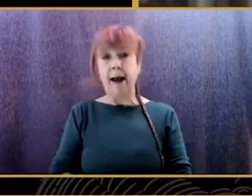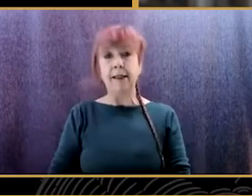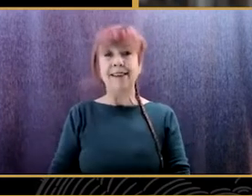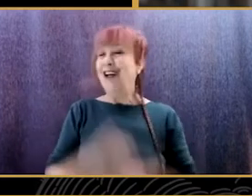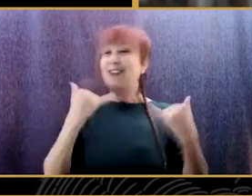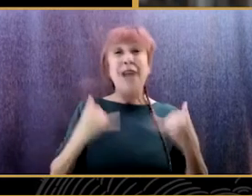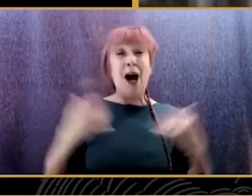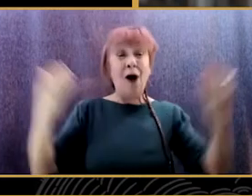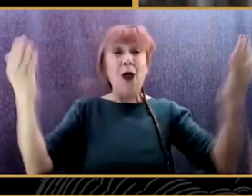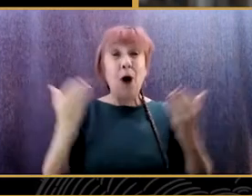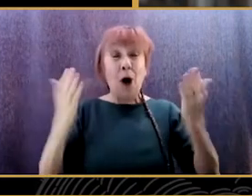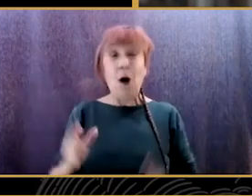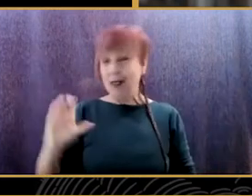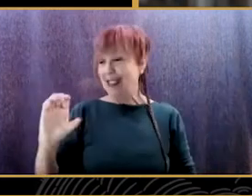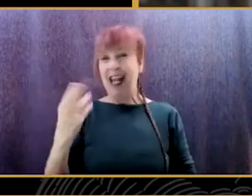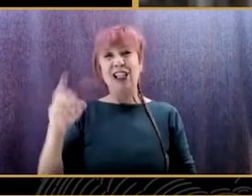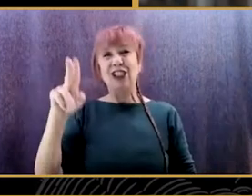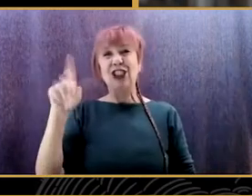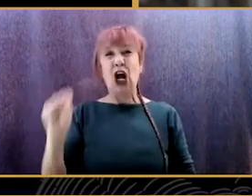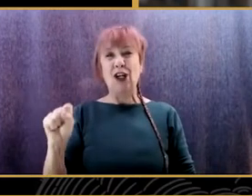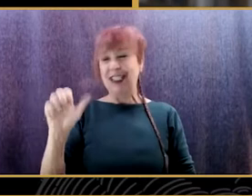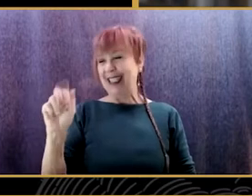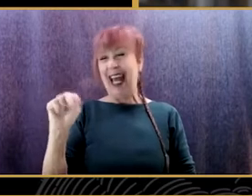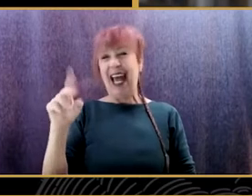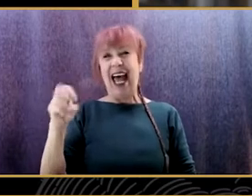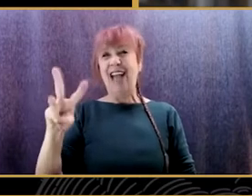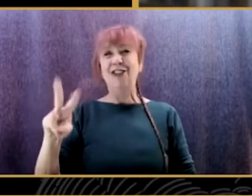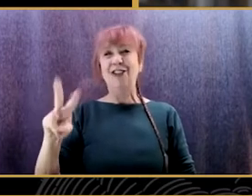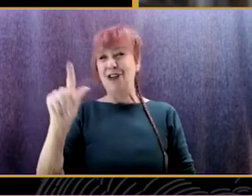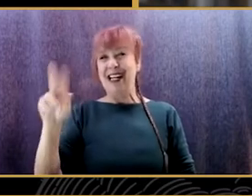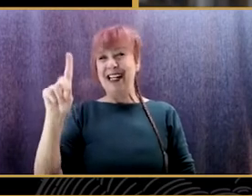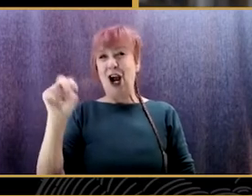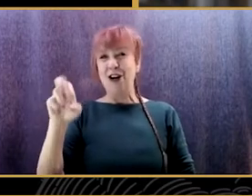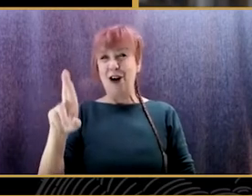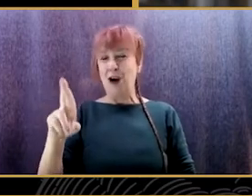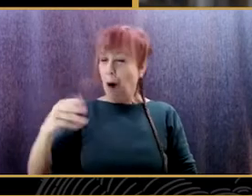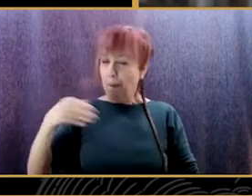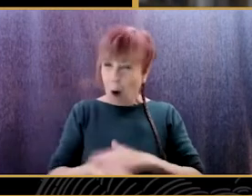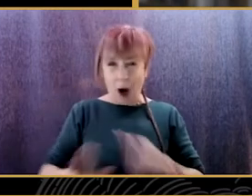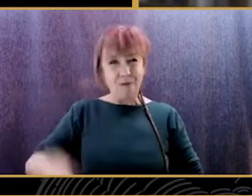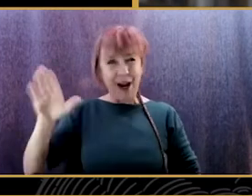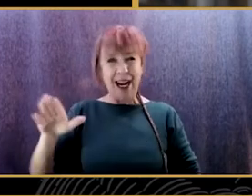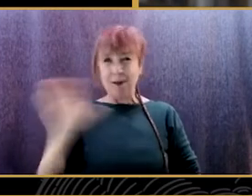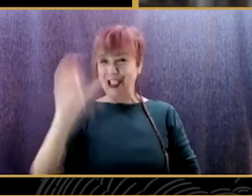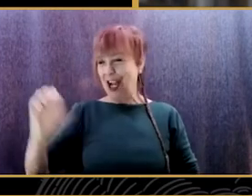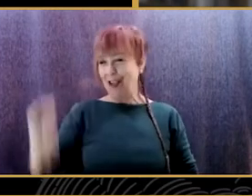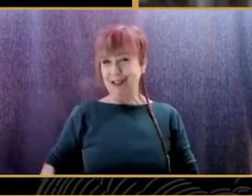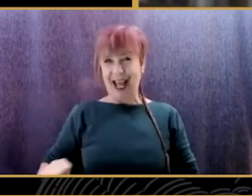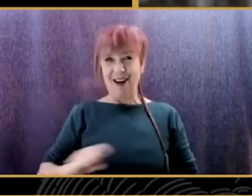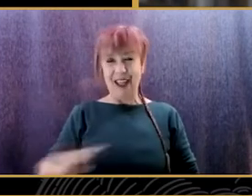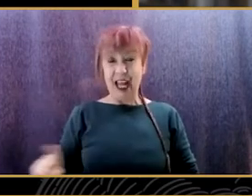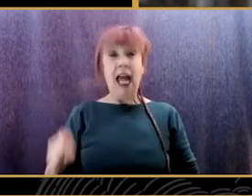host for this evening, Charles Andrew Gardner. Born and raised on Chicago's South Side, Charles is an actor,